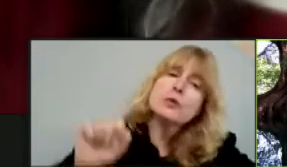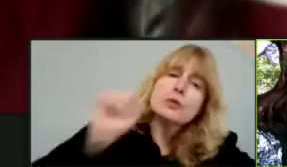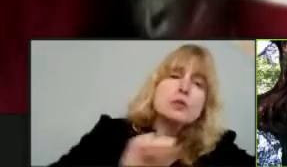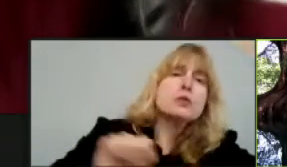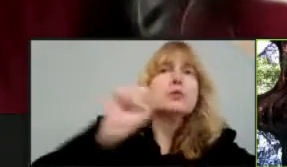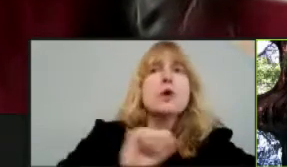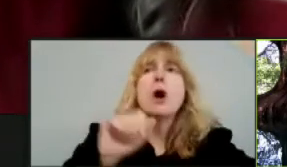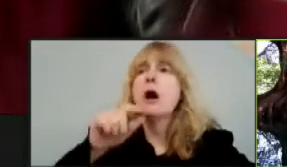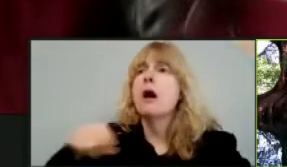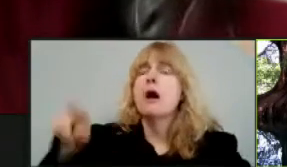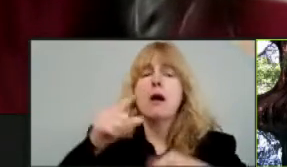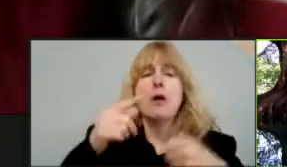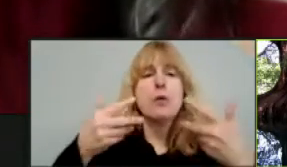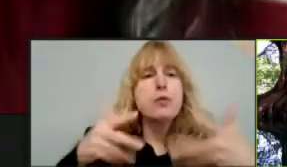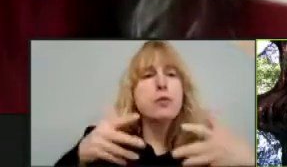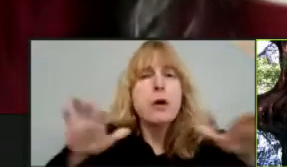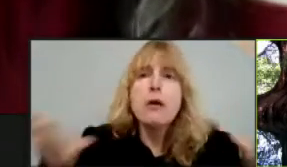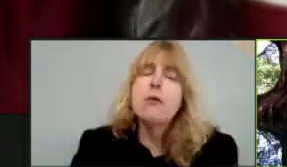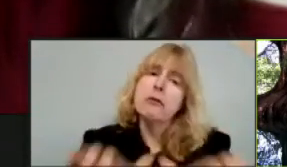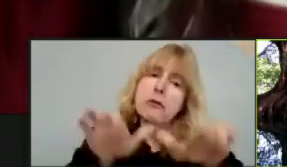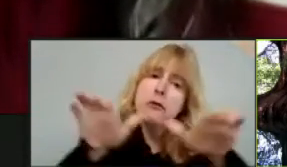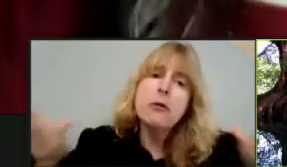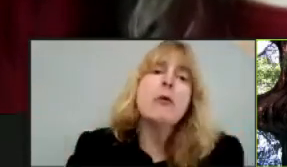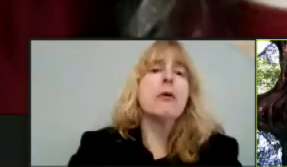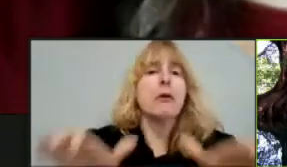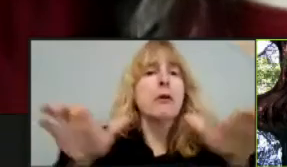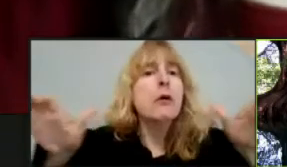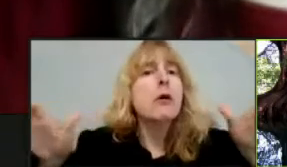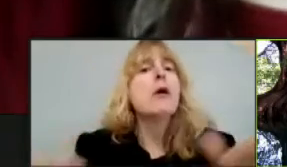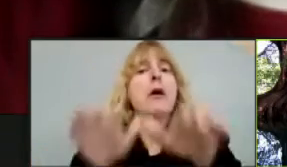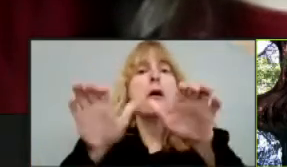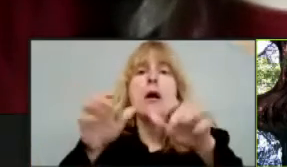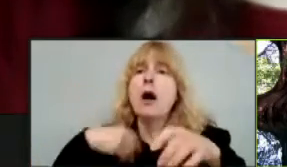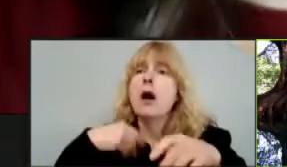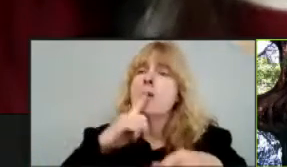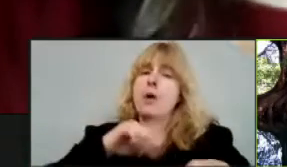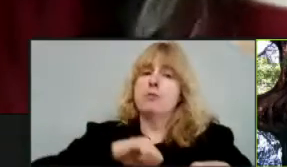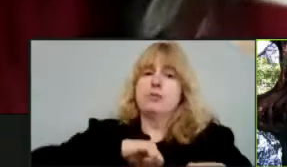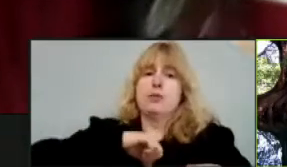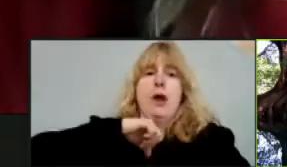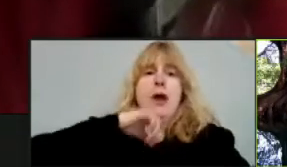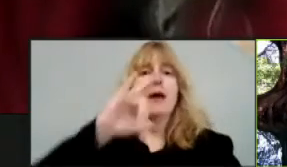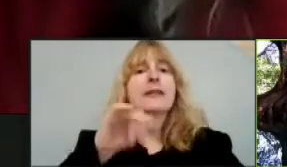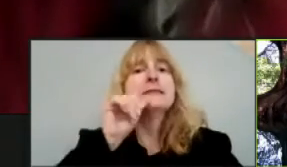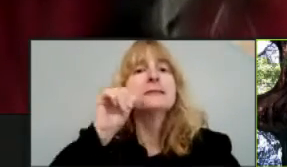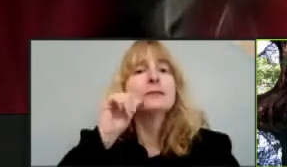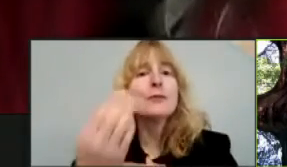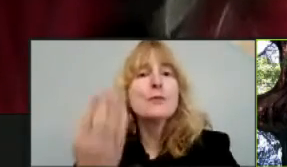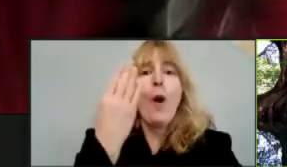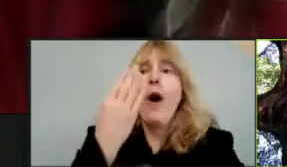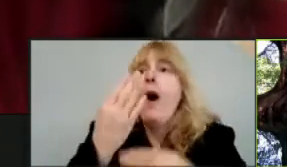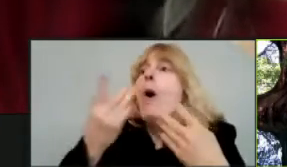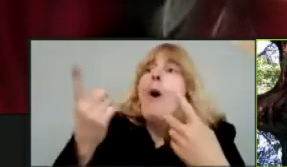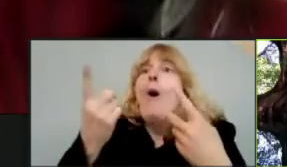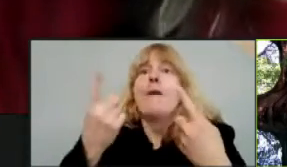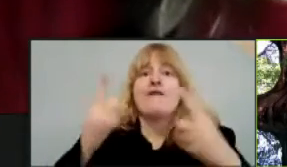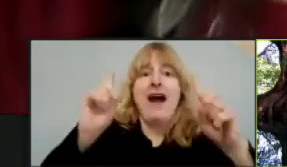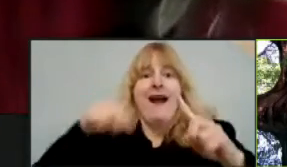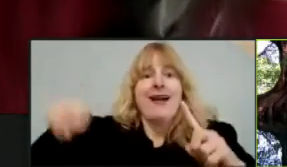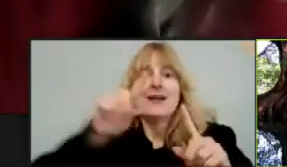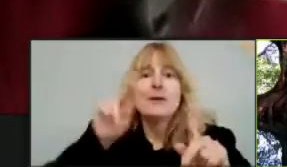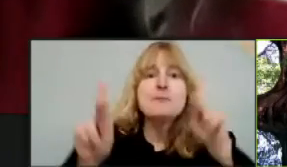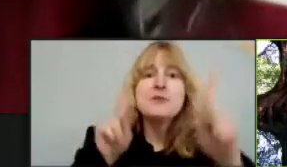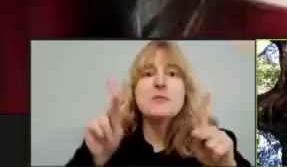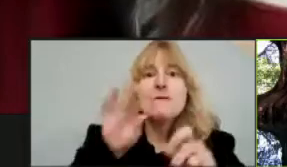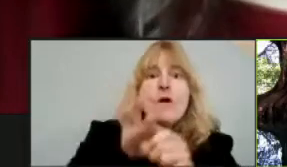so glorious. I was so proud in that moment, that morning, yesterday morning, that our voices of Black